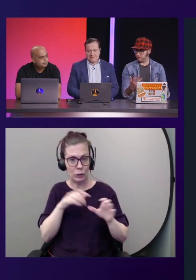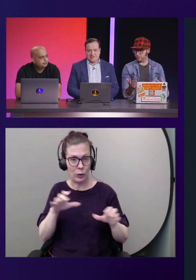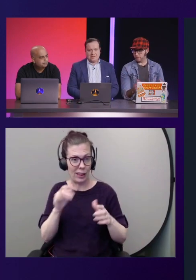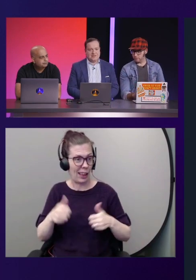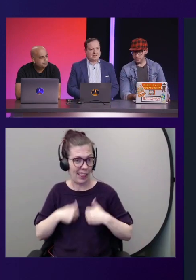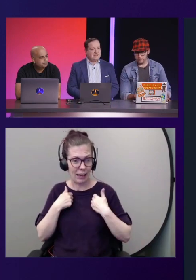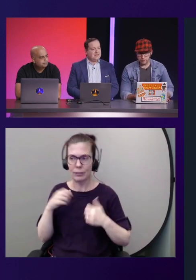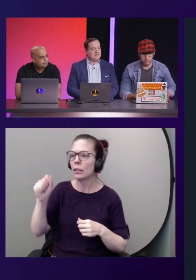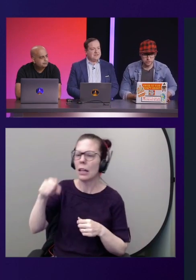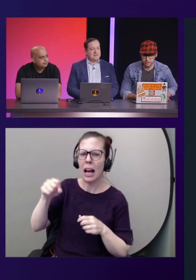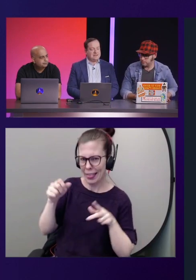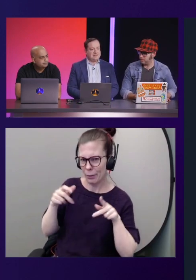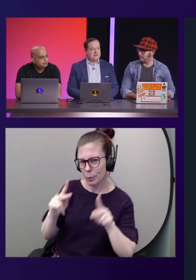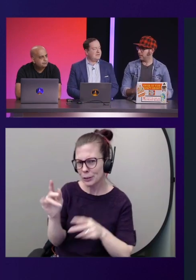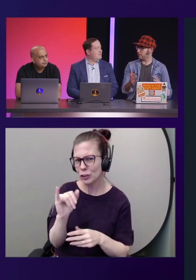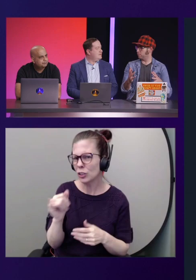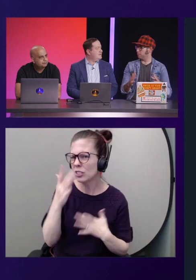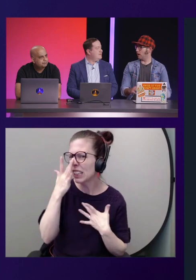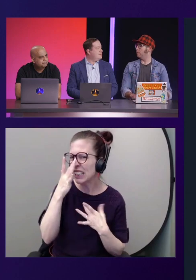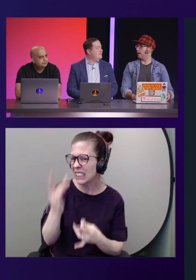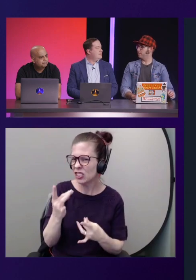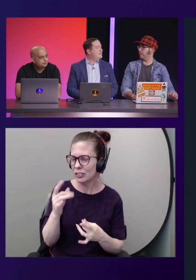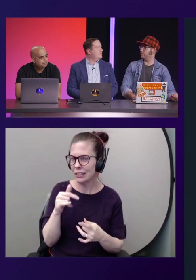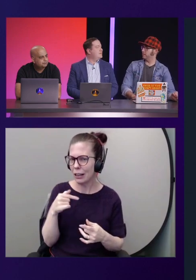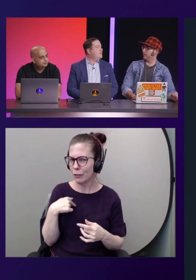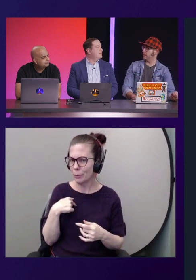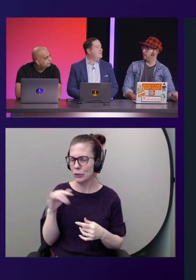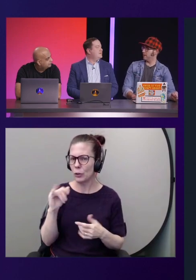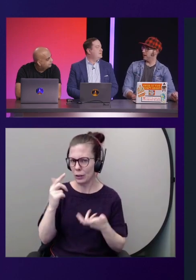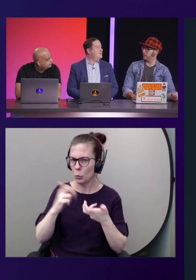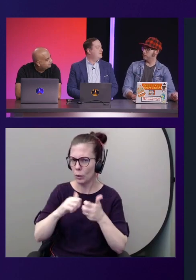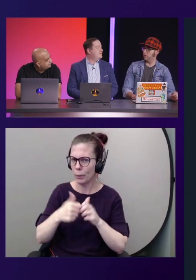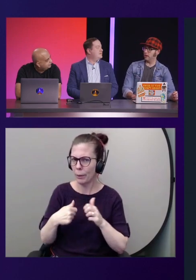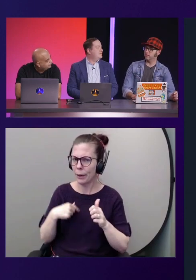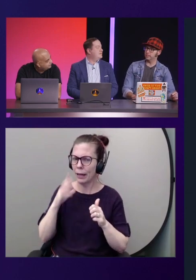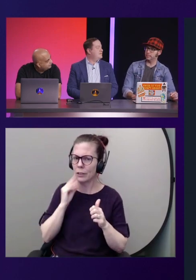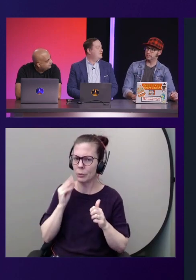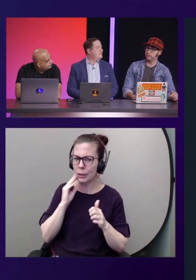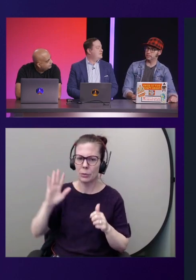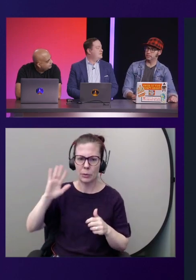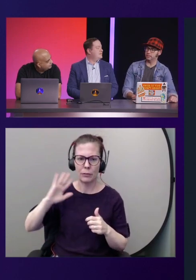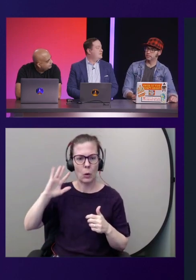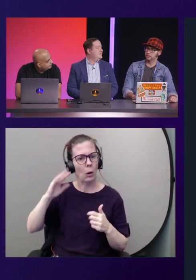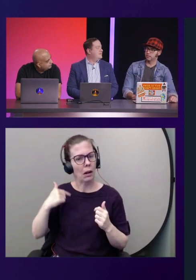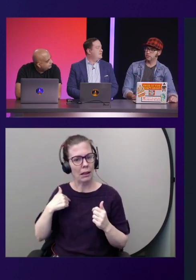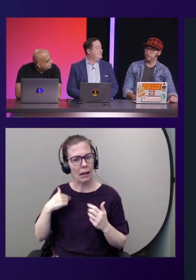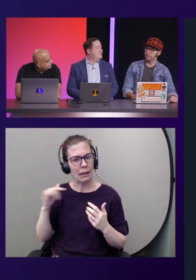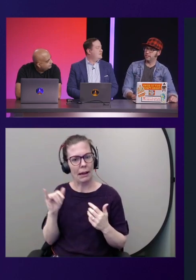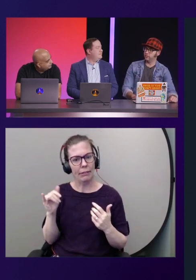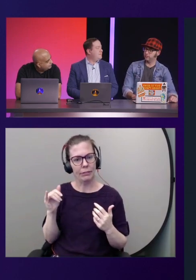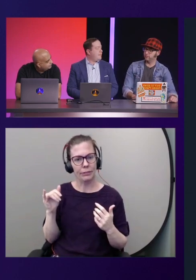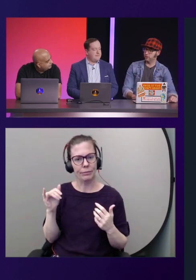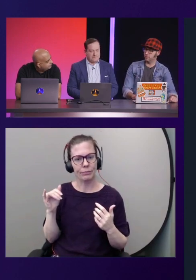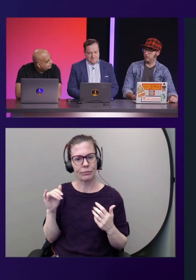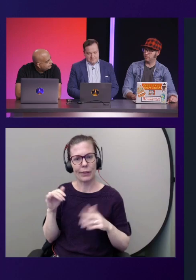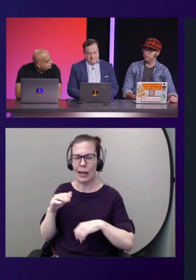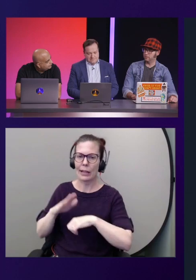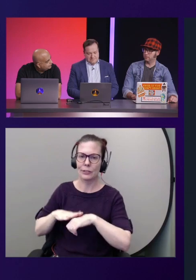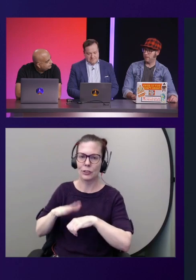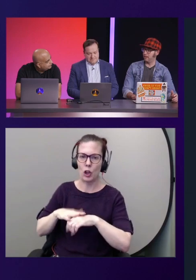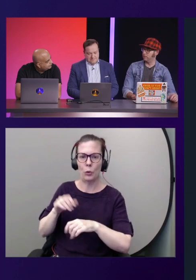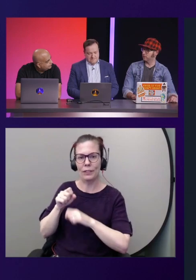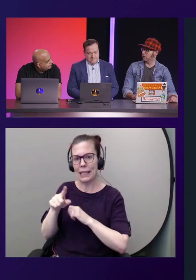permissions too that's really interesting to me. That's one problem I faced in the past. I get like a notification from